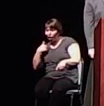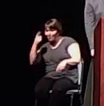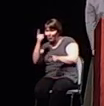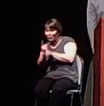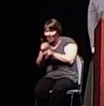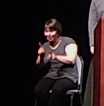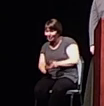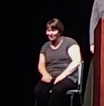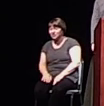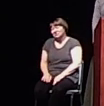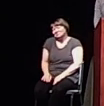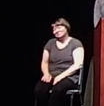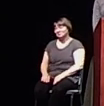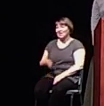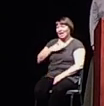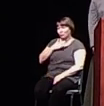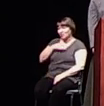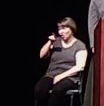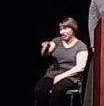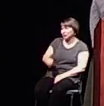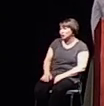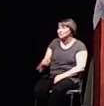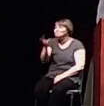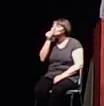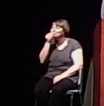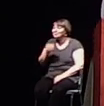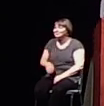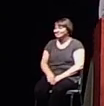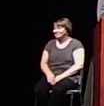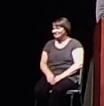do the job, I'm really grateful that you've kept your thoughts to yourself.